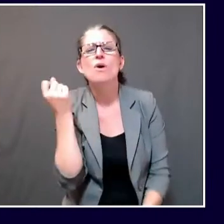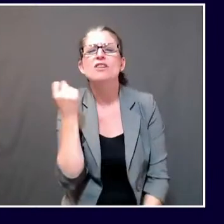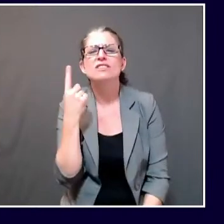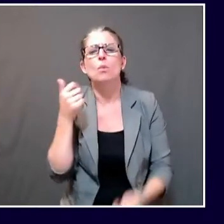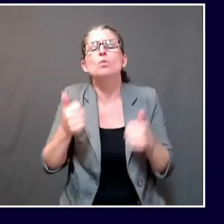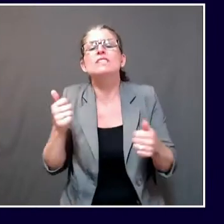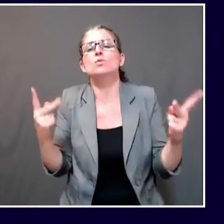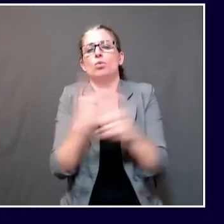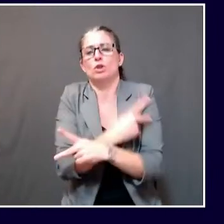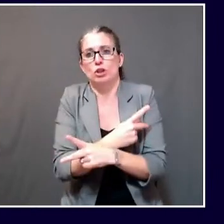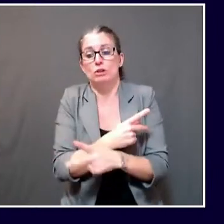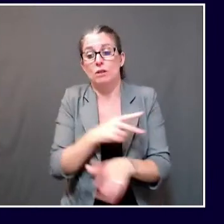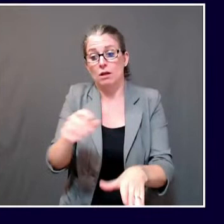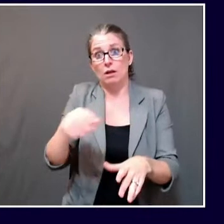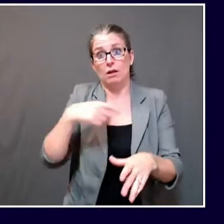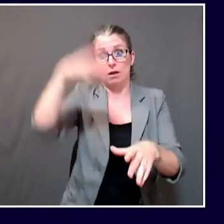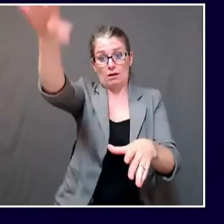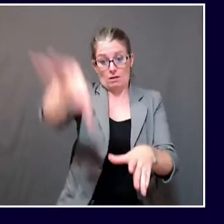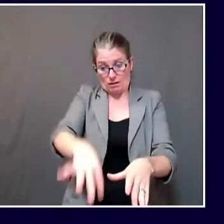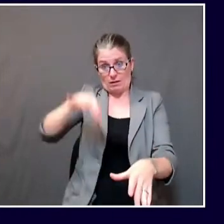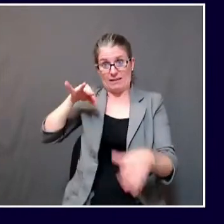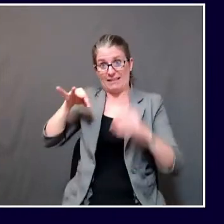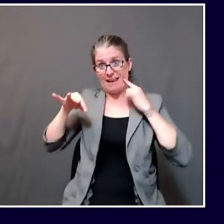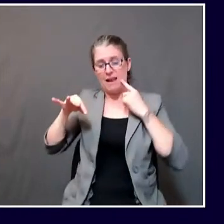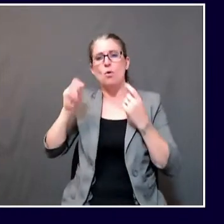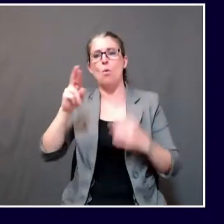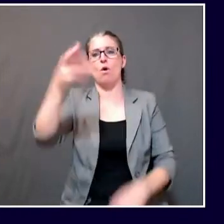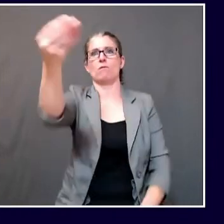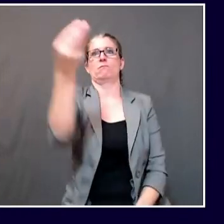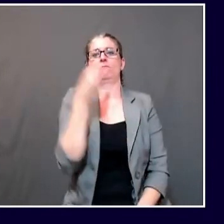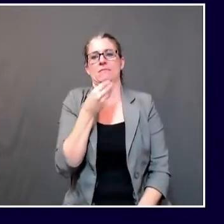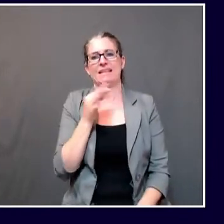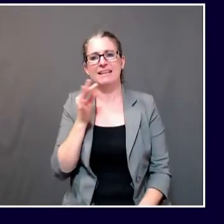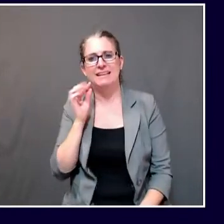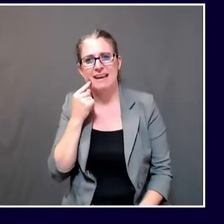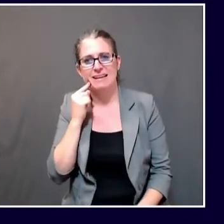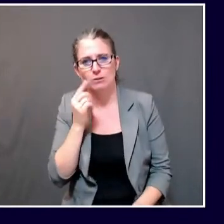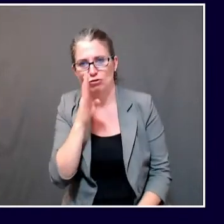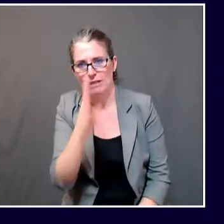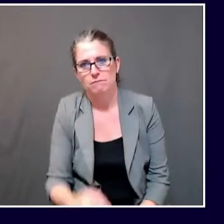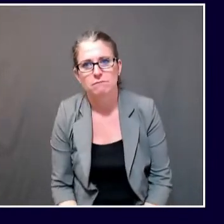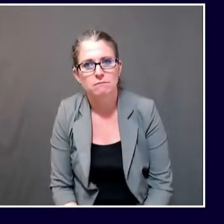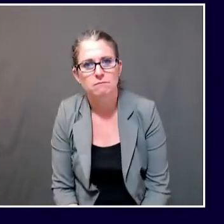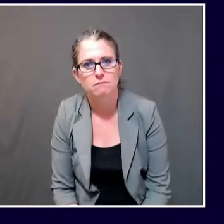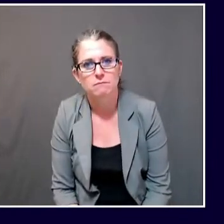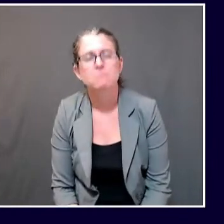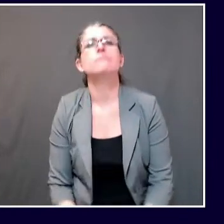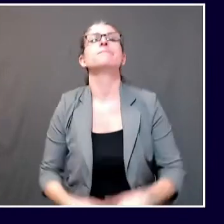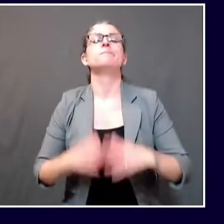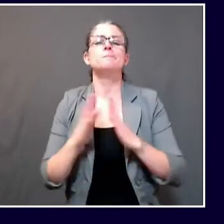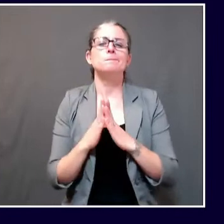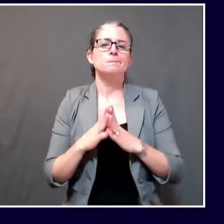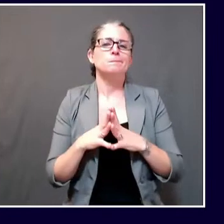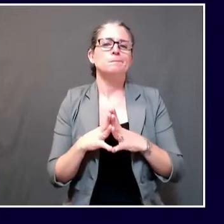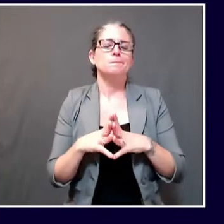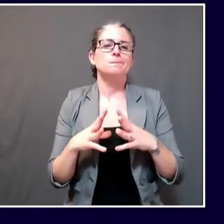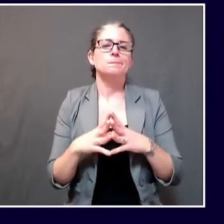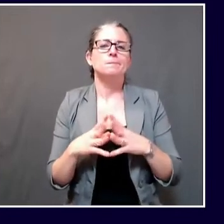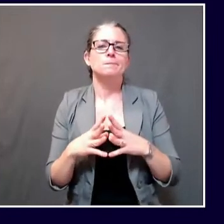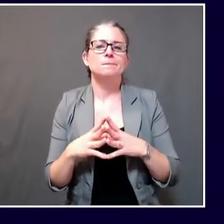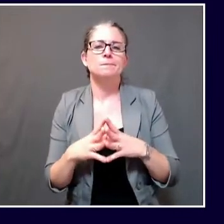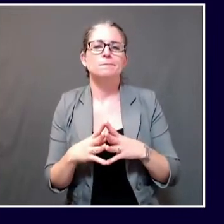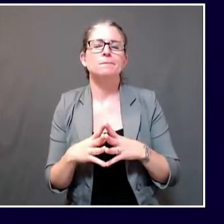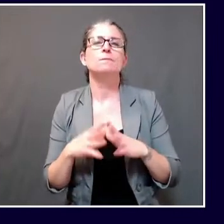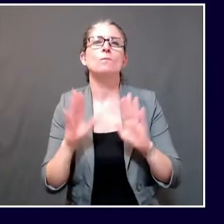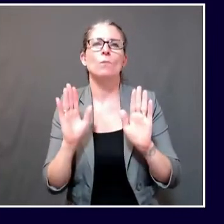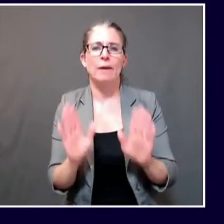which you proposed it. It's less about the role that someone has during Halloween and more about